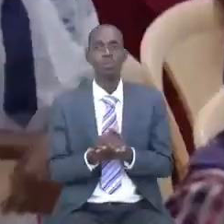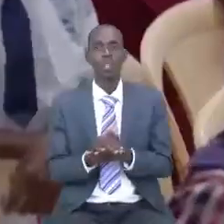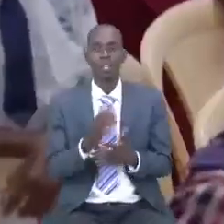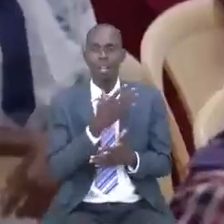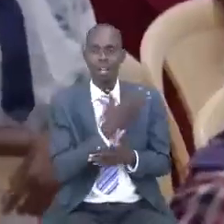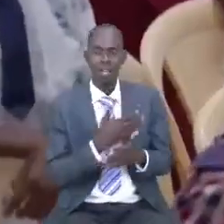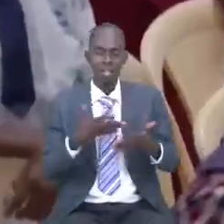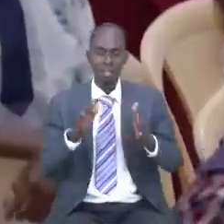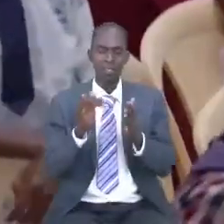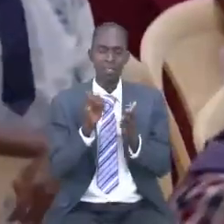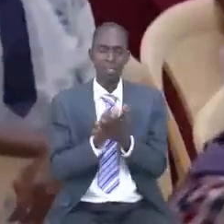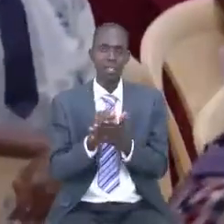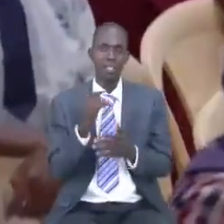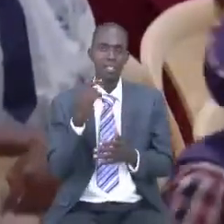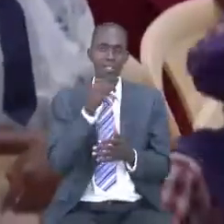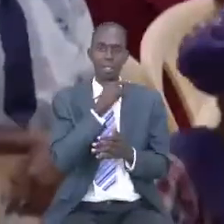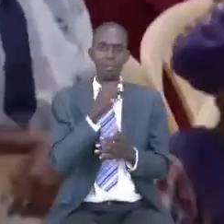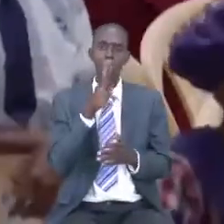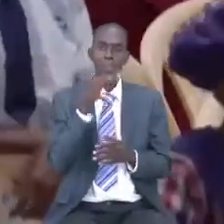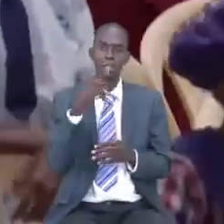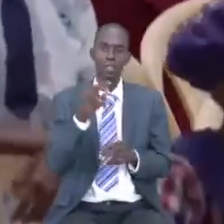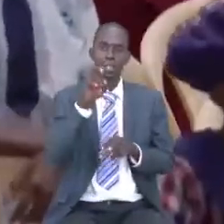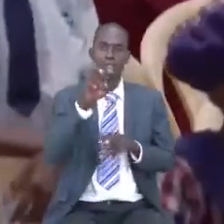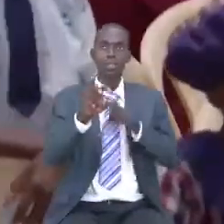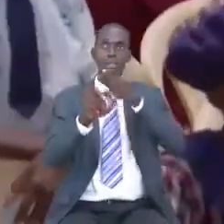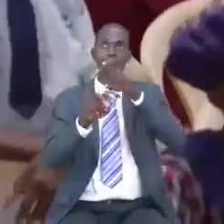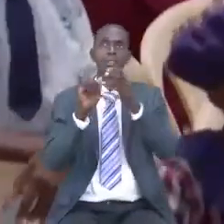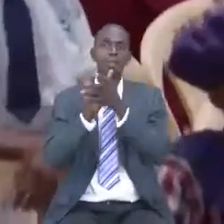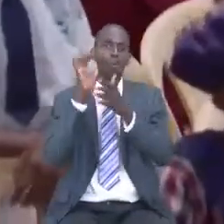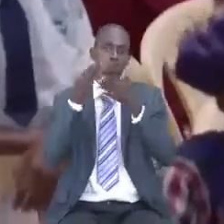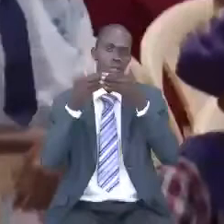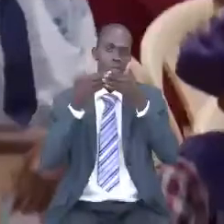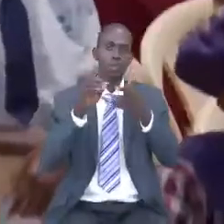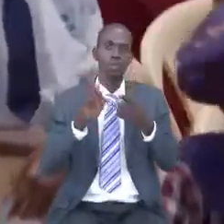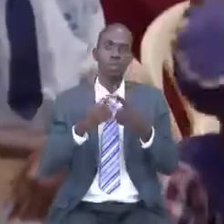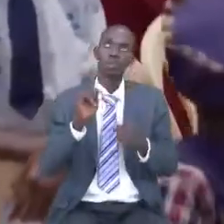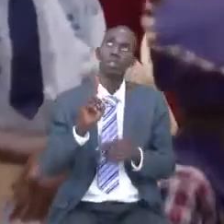leads you to the place you will lead.